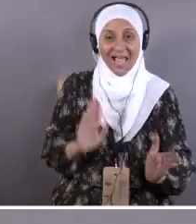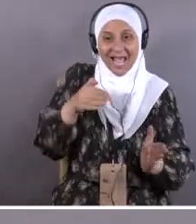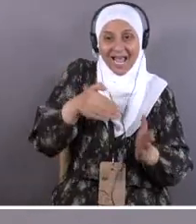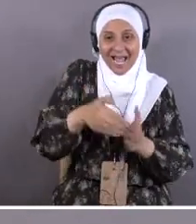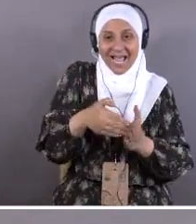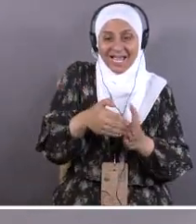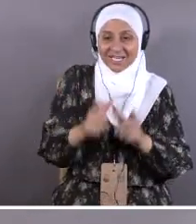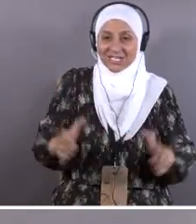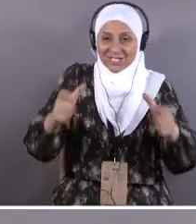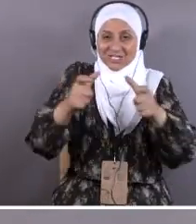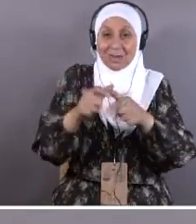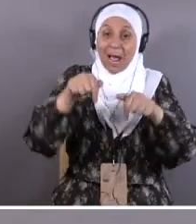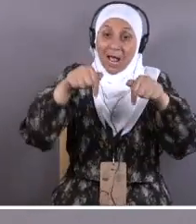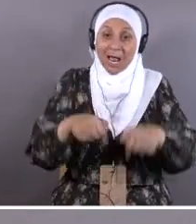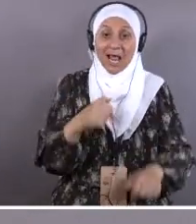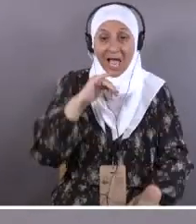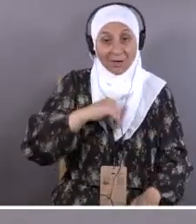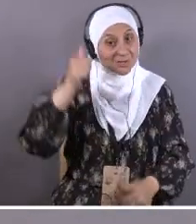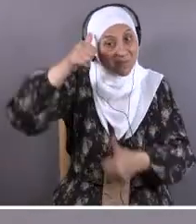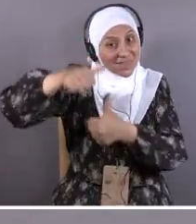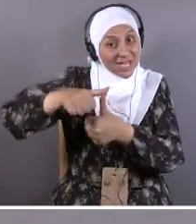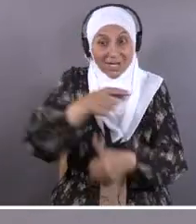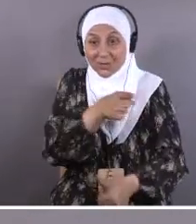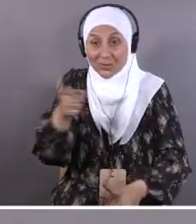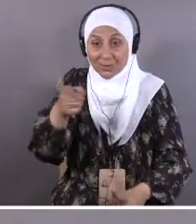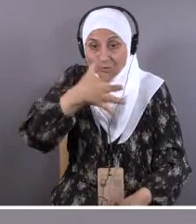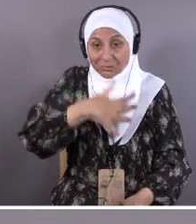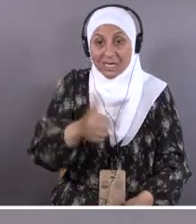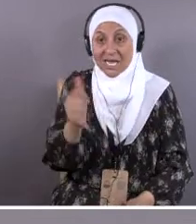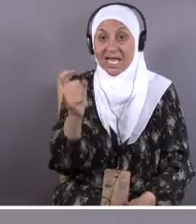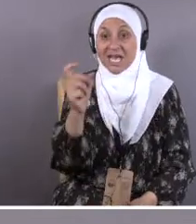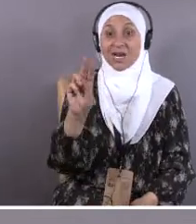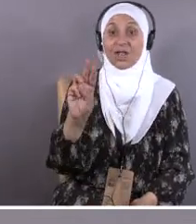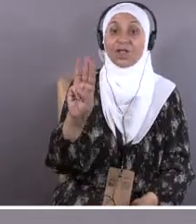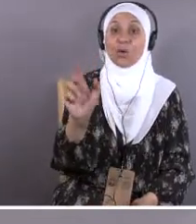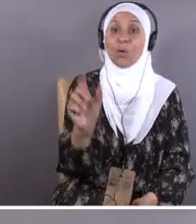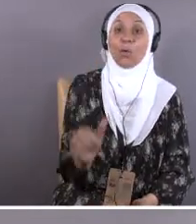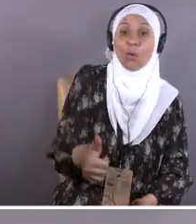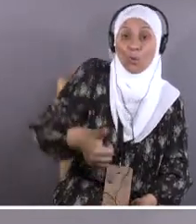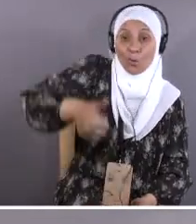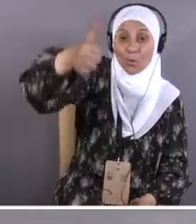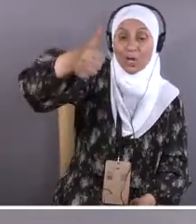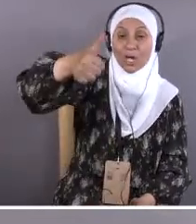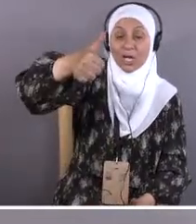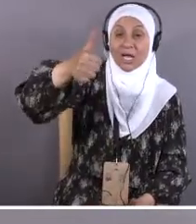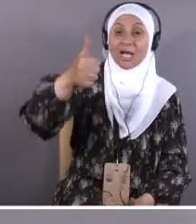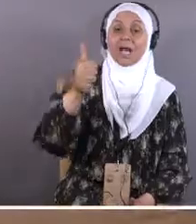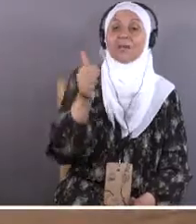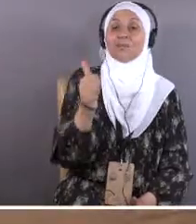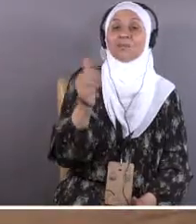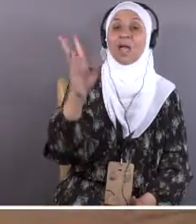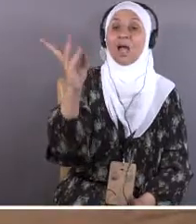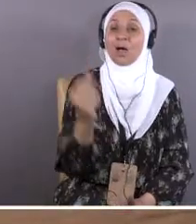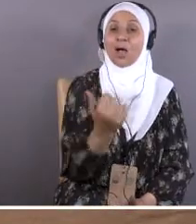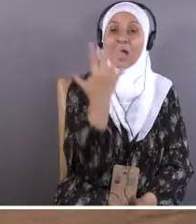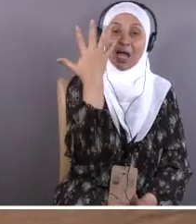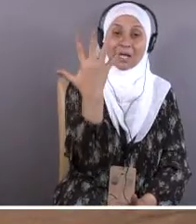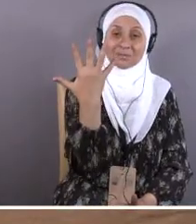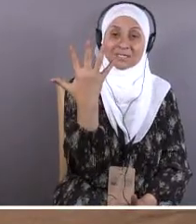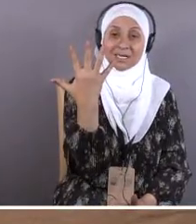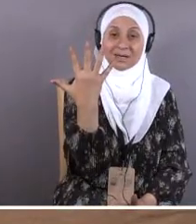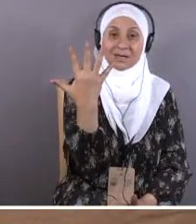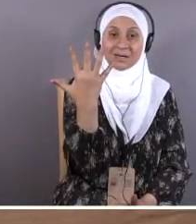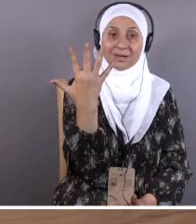If you are not somebody who's going to plant trees, at least do not cut trees. Our word irthuna in the